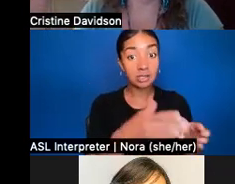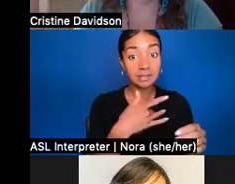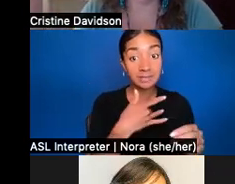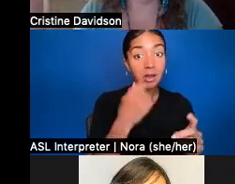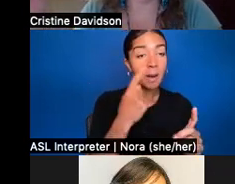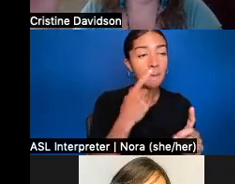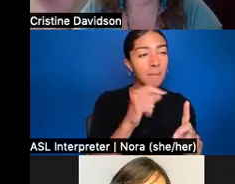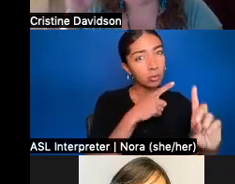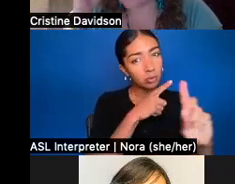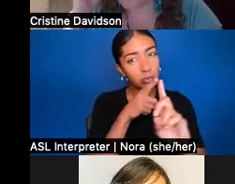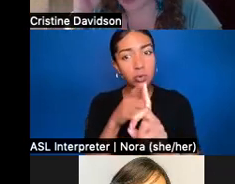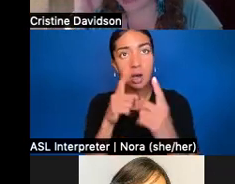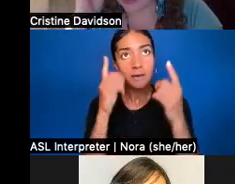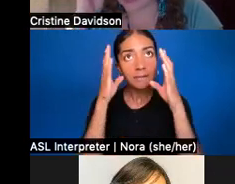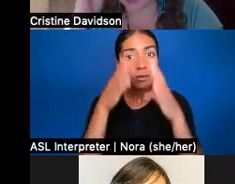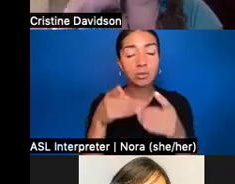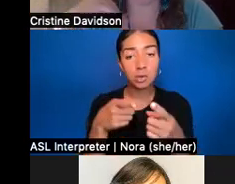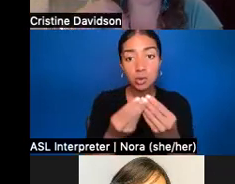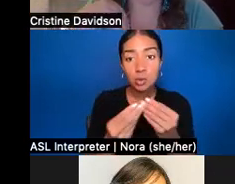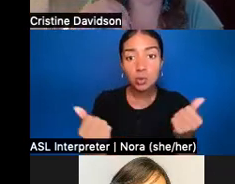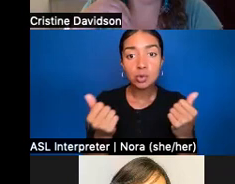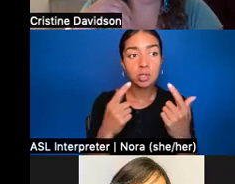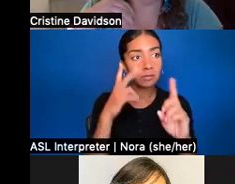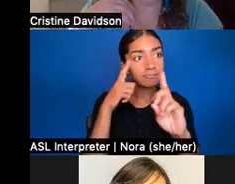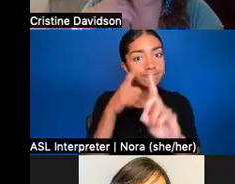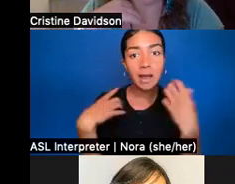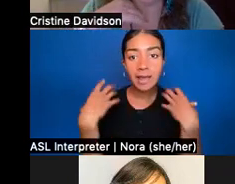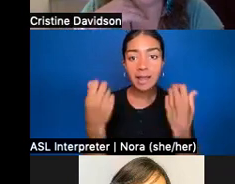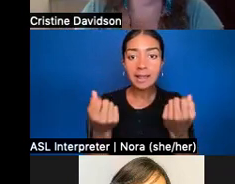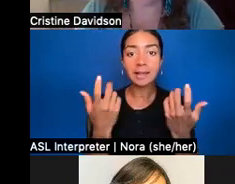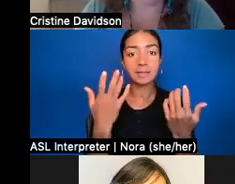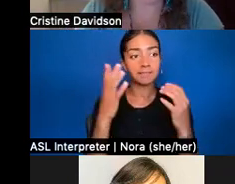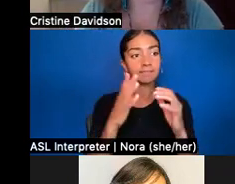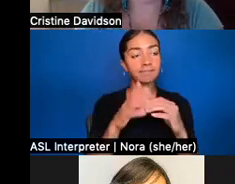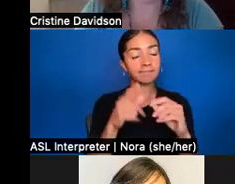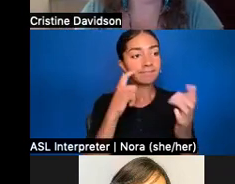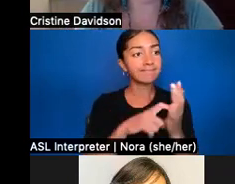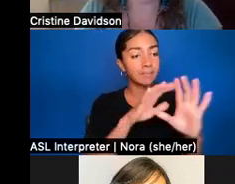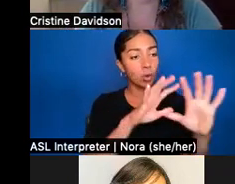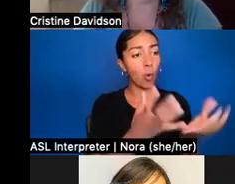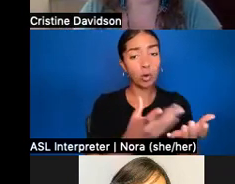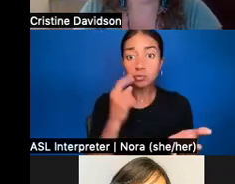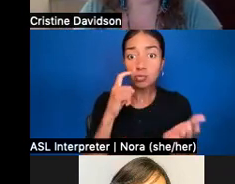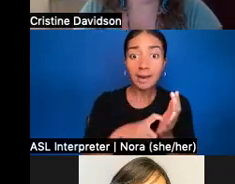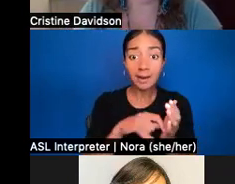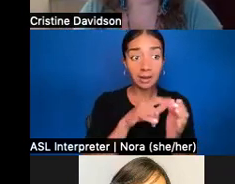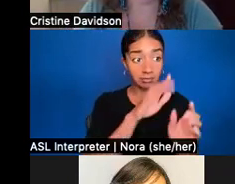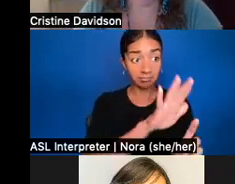healing and being whole, right? And validating that feeling of just wanting them to be gone off the earth,